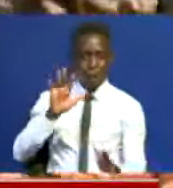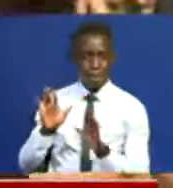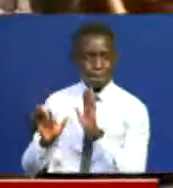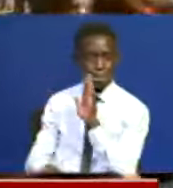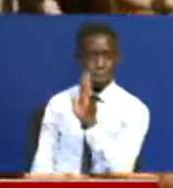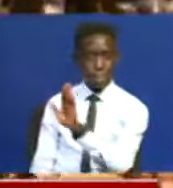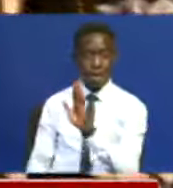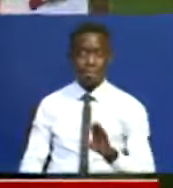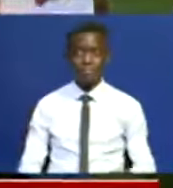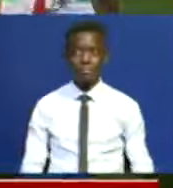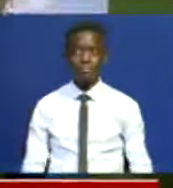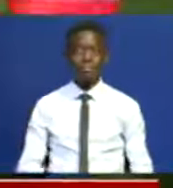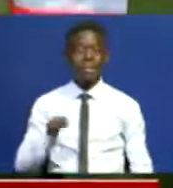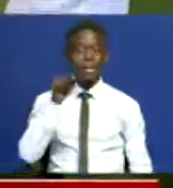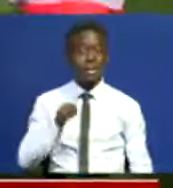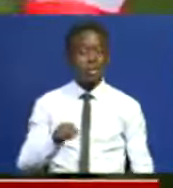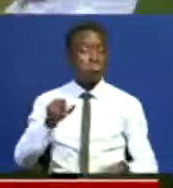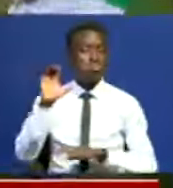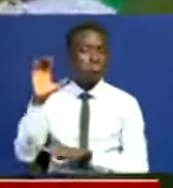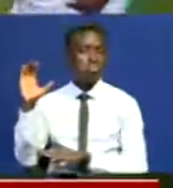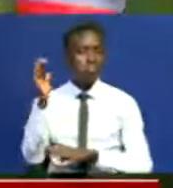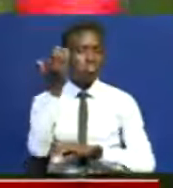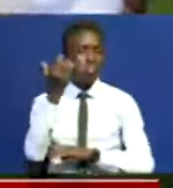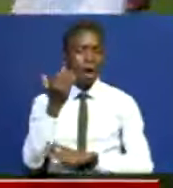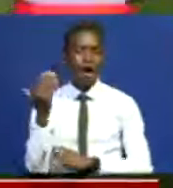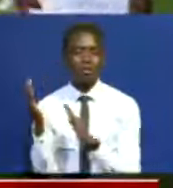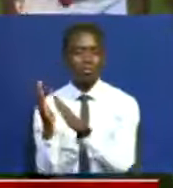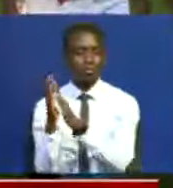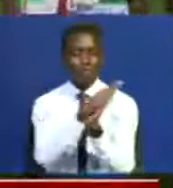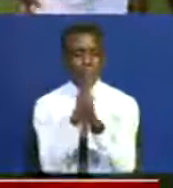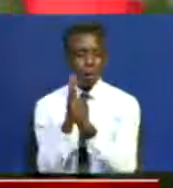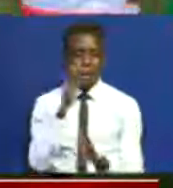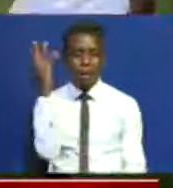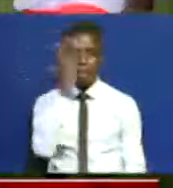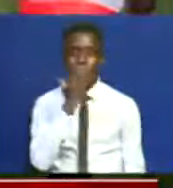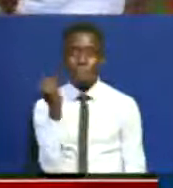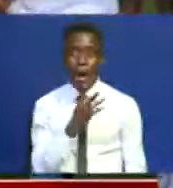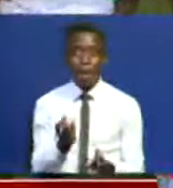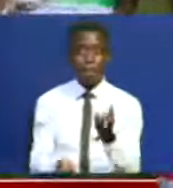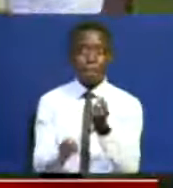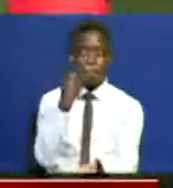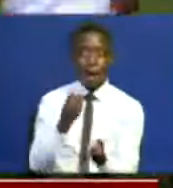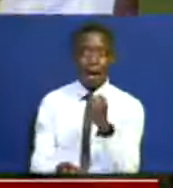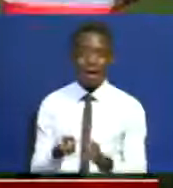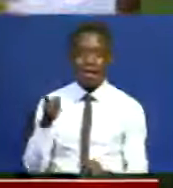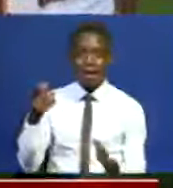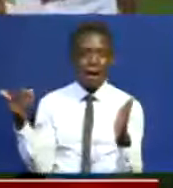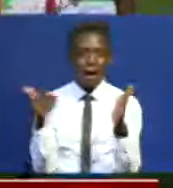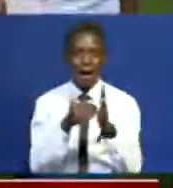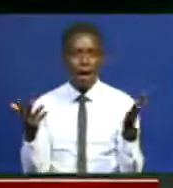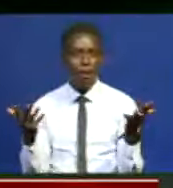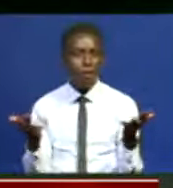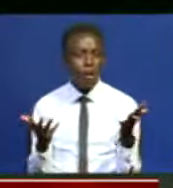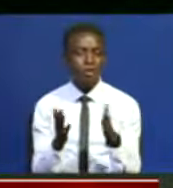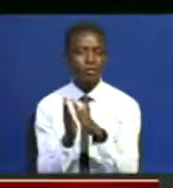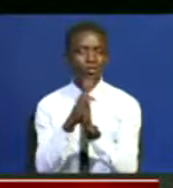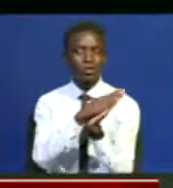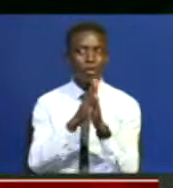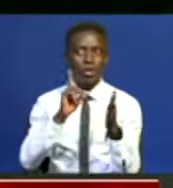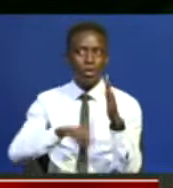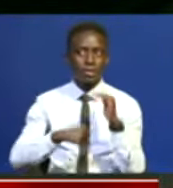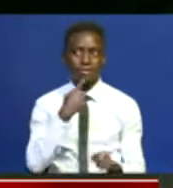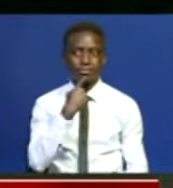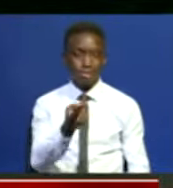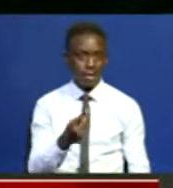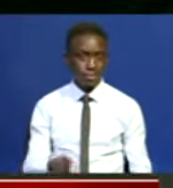During this festive season, the story of the beauty of Baringo goes against the grain of what is told. Baringo is so